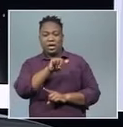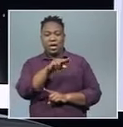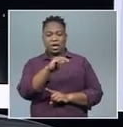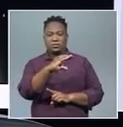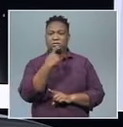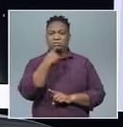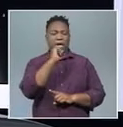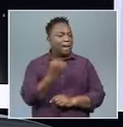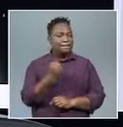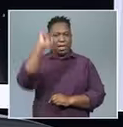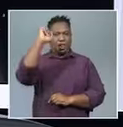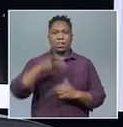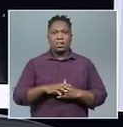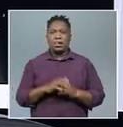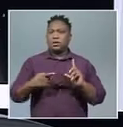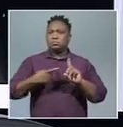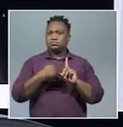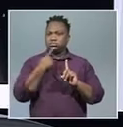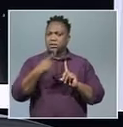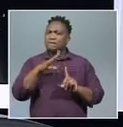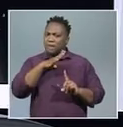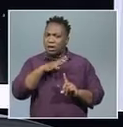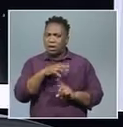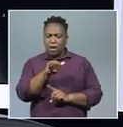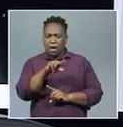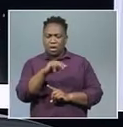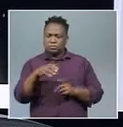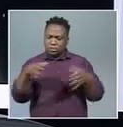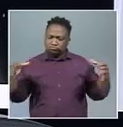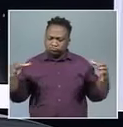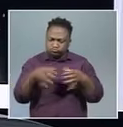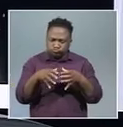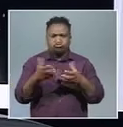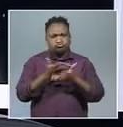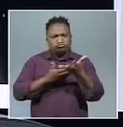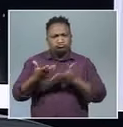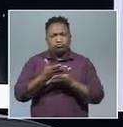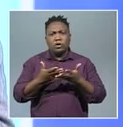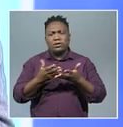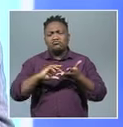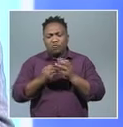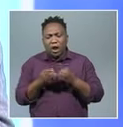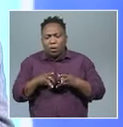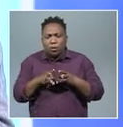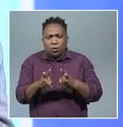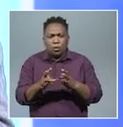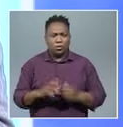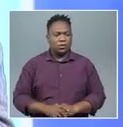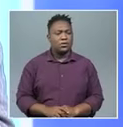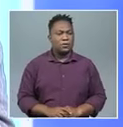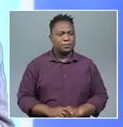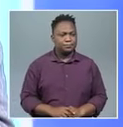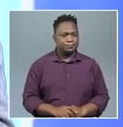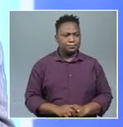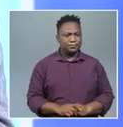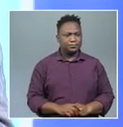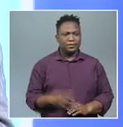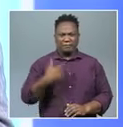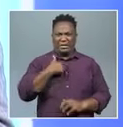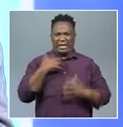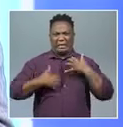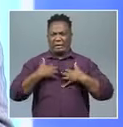appeal. Mahomapelo, meanwhile, says he's willing to meet with the ANC and find a way forward. There's no need to be